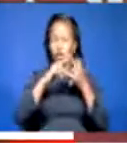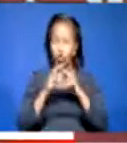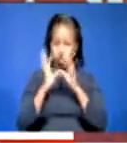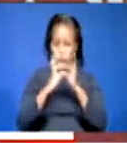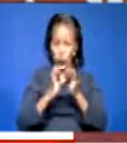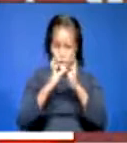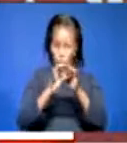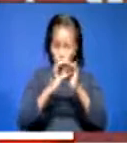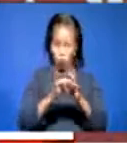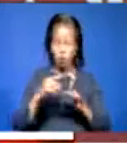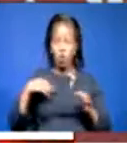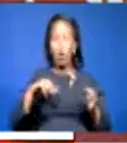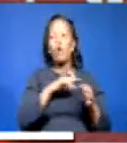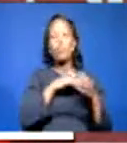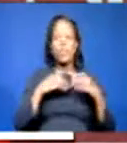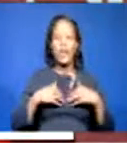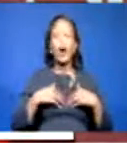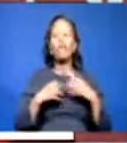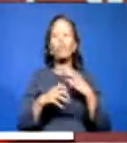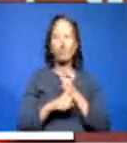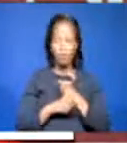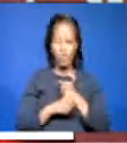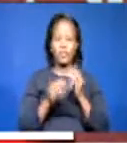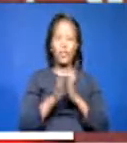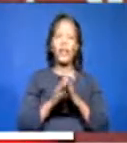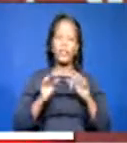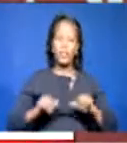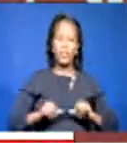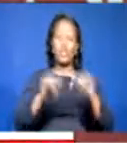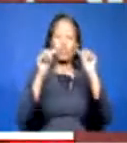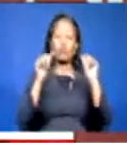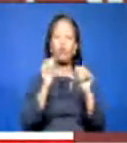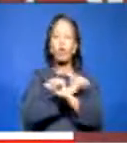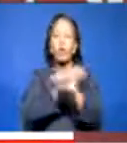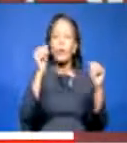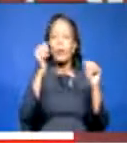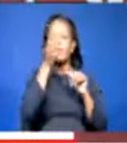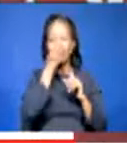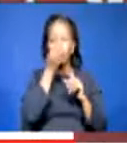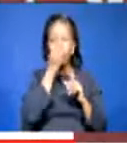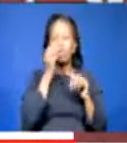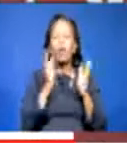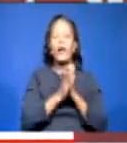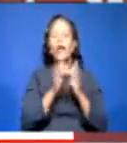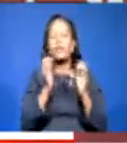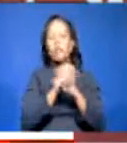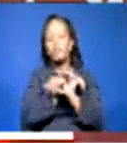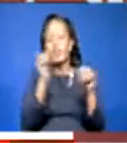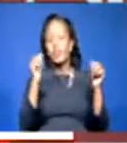every confidence under the leadership of President Ruto and President Xi.